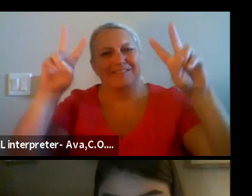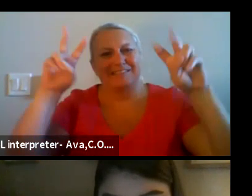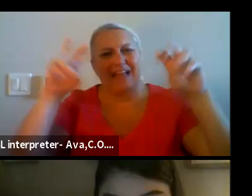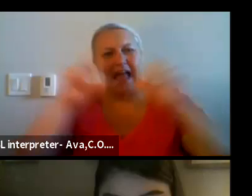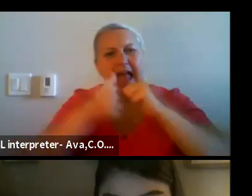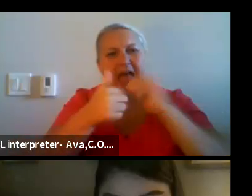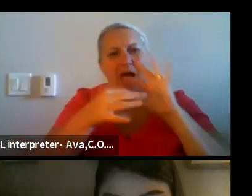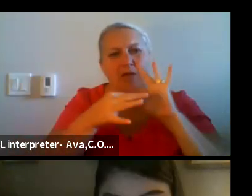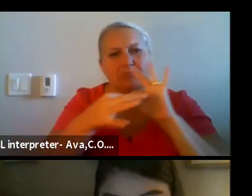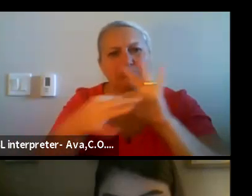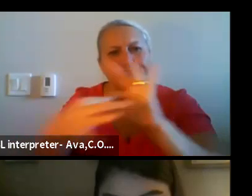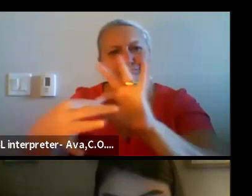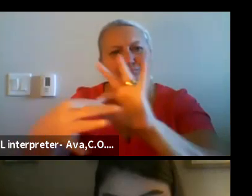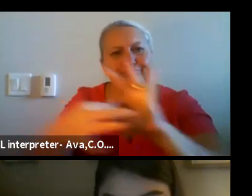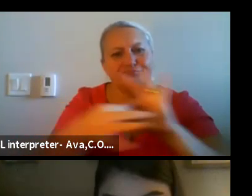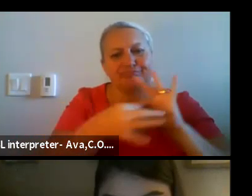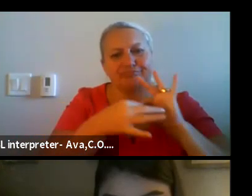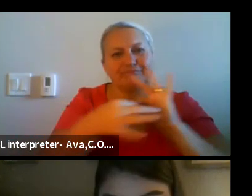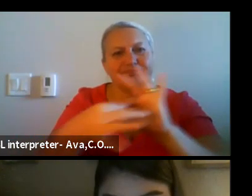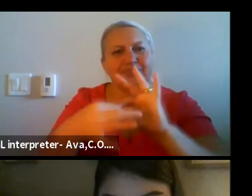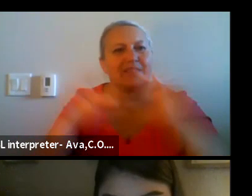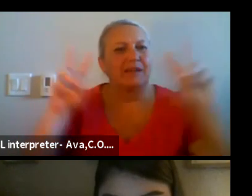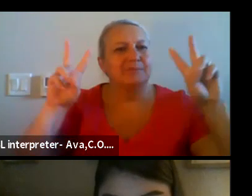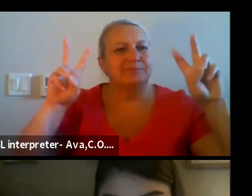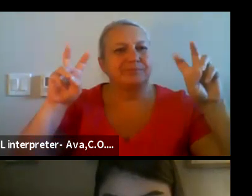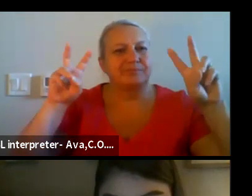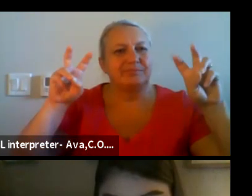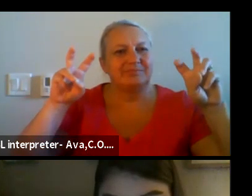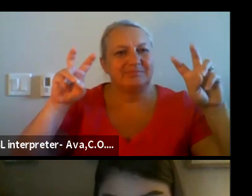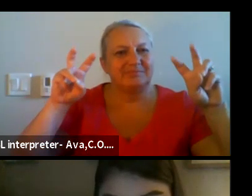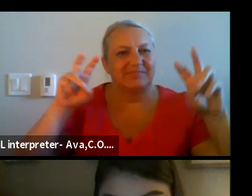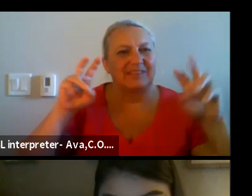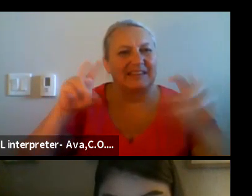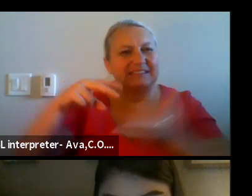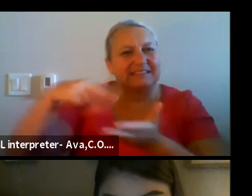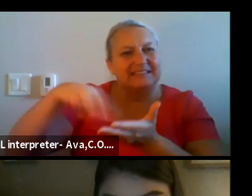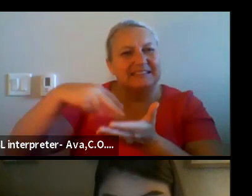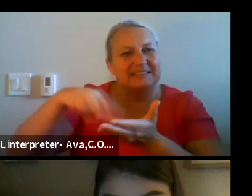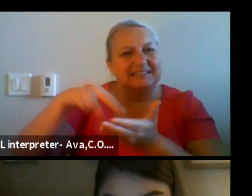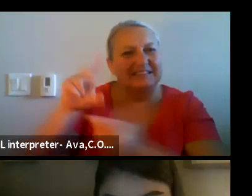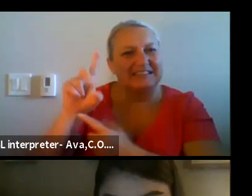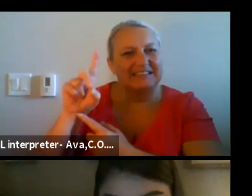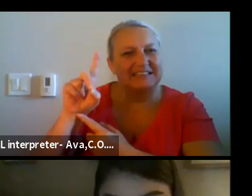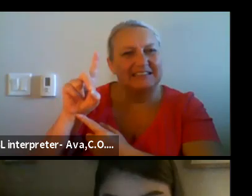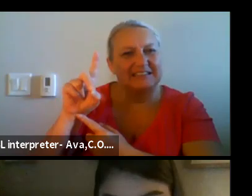think some of the notes I wrote to Mia